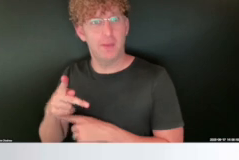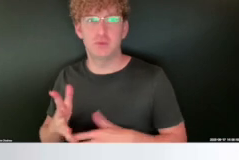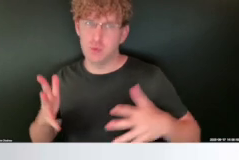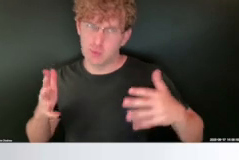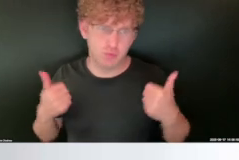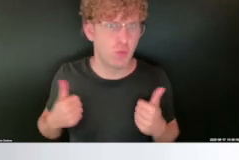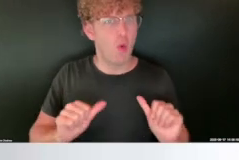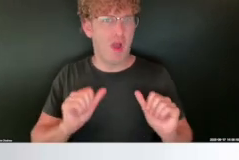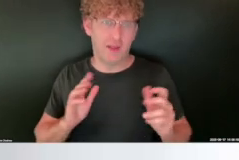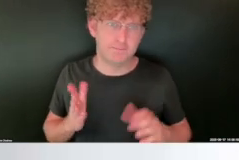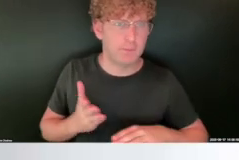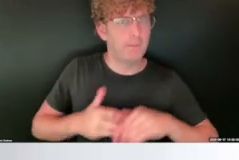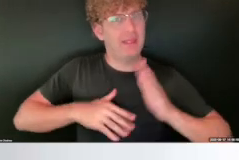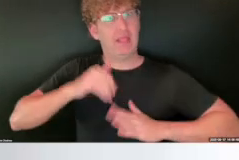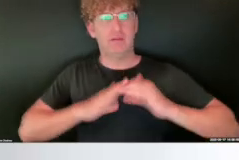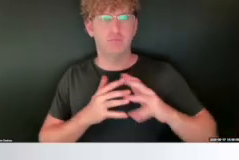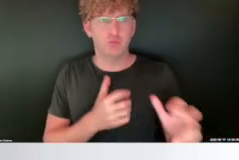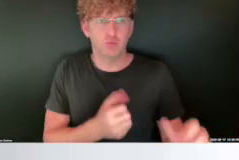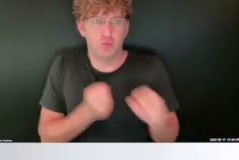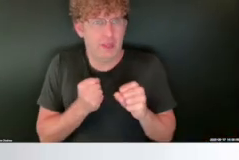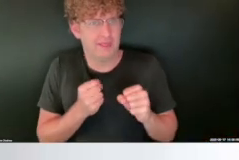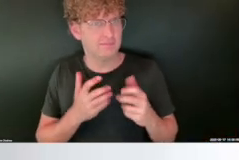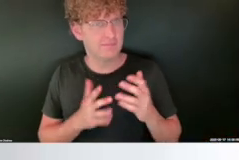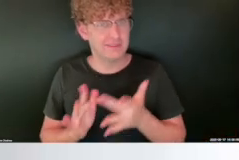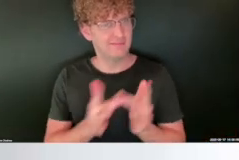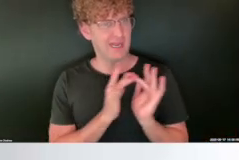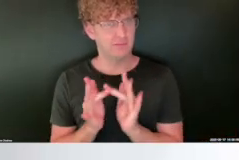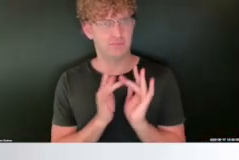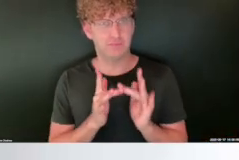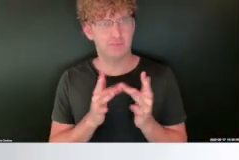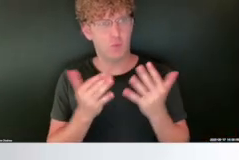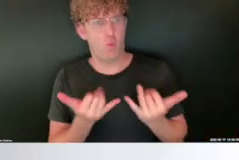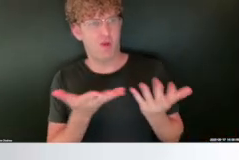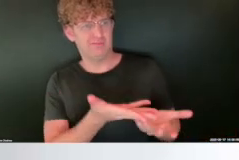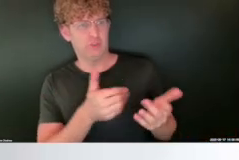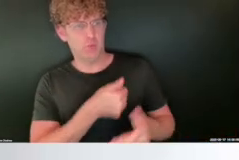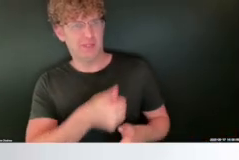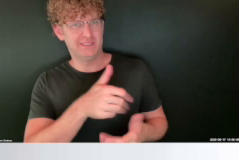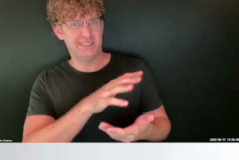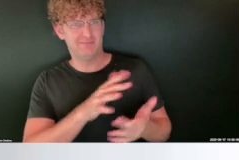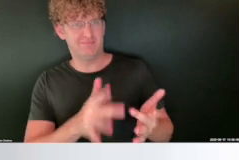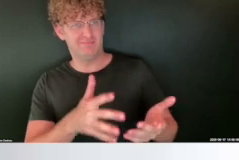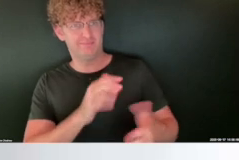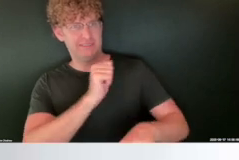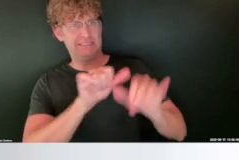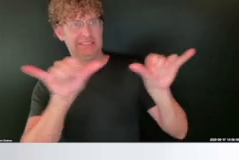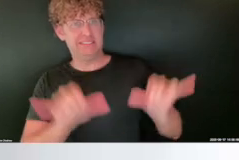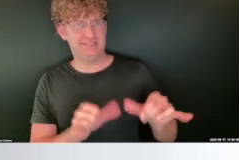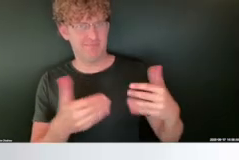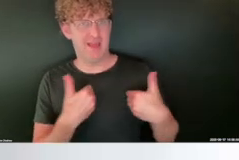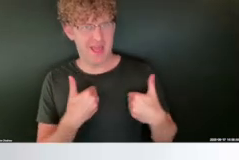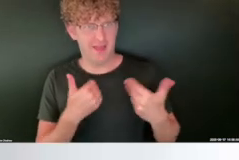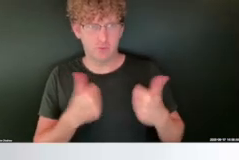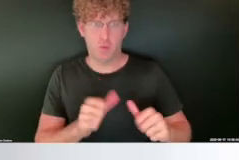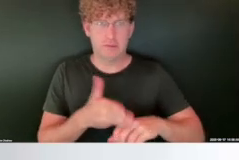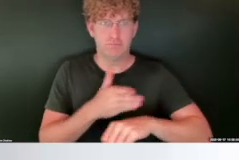transportation networks, which is fairly unique among the state's transportation funding programs. In 2025, STEP closed out our